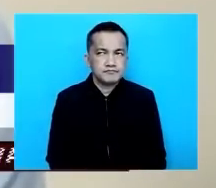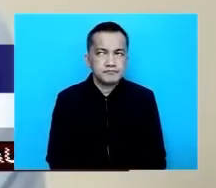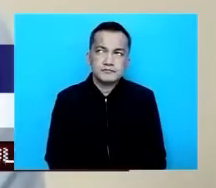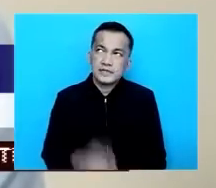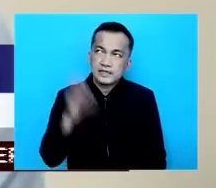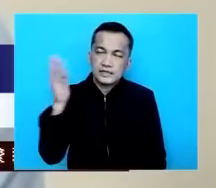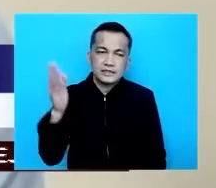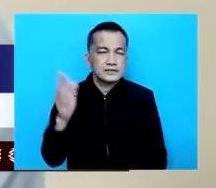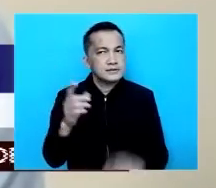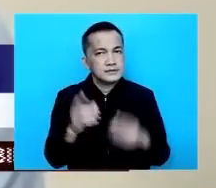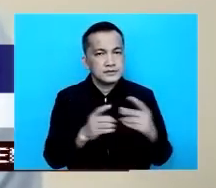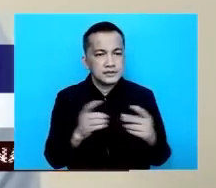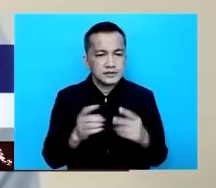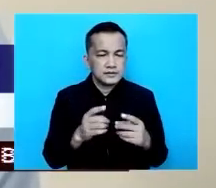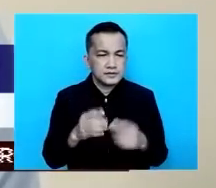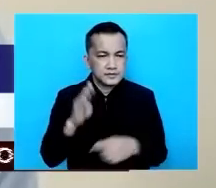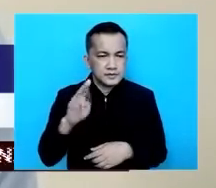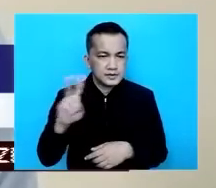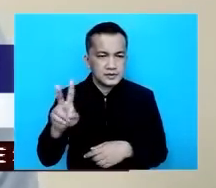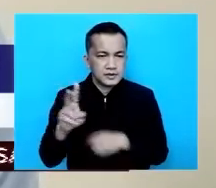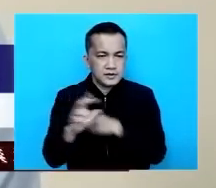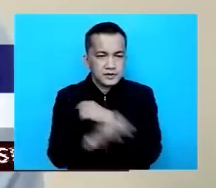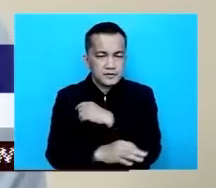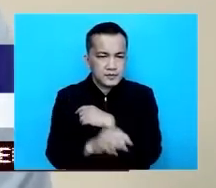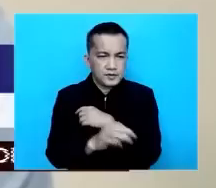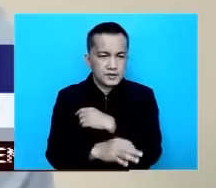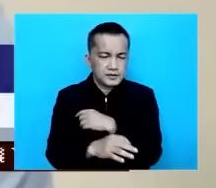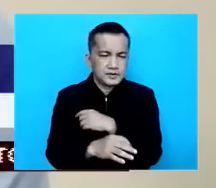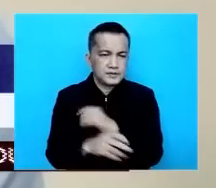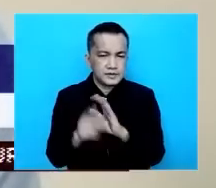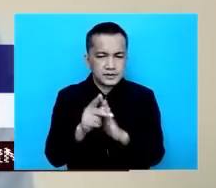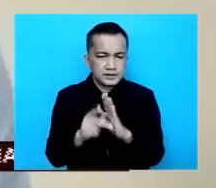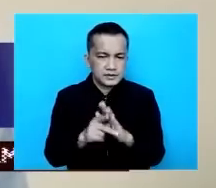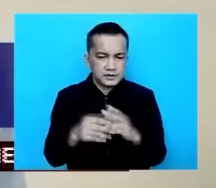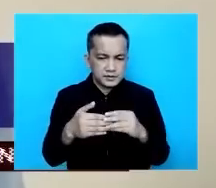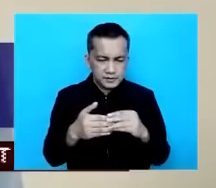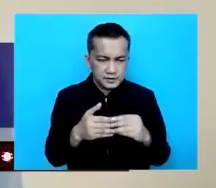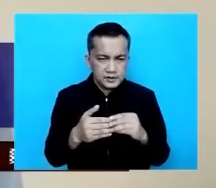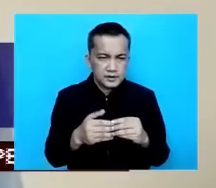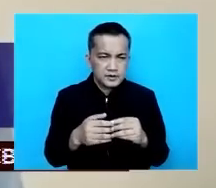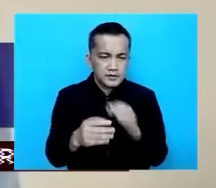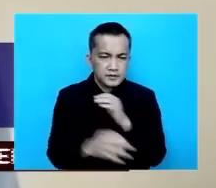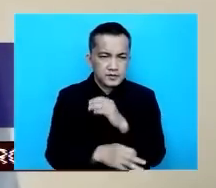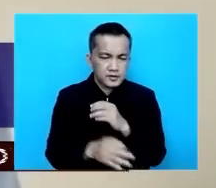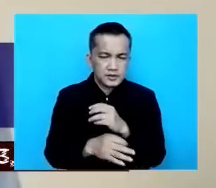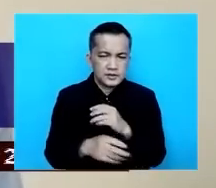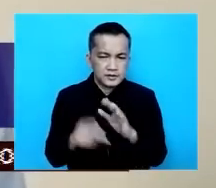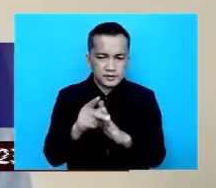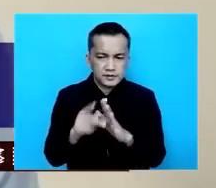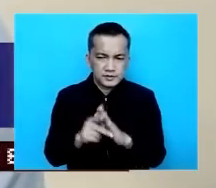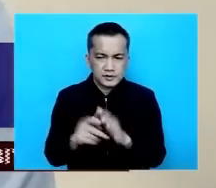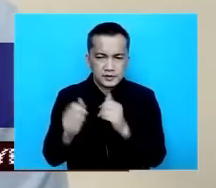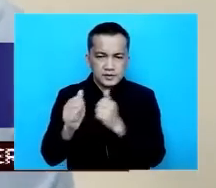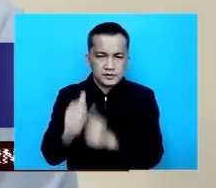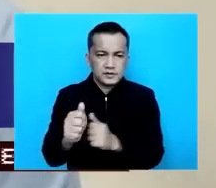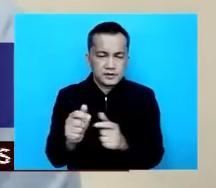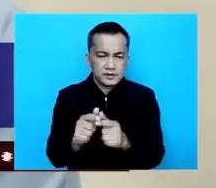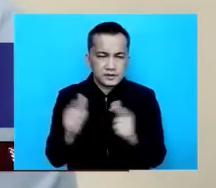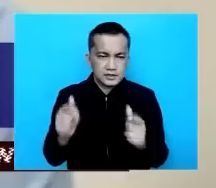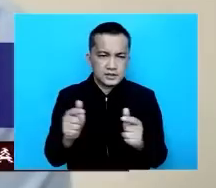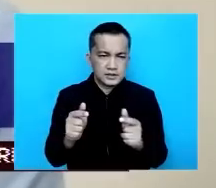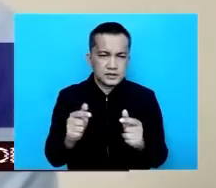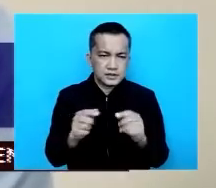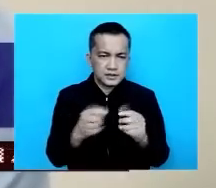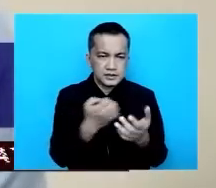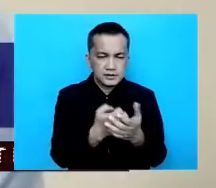describe Marcos' foreign policy as a flexible foreign policy that is pursuing greater economic relations with China